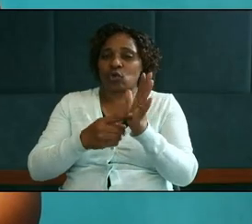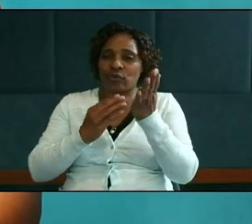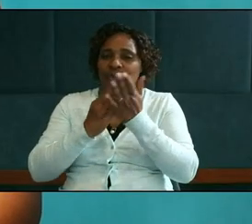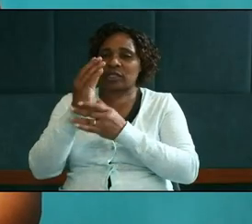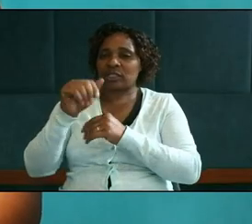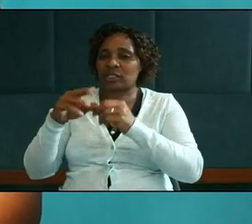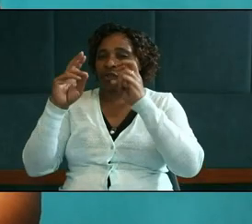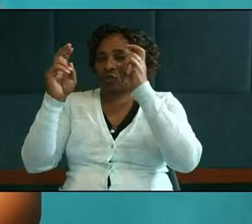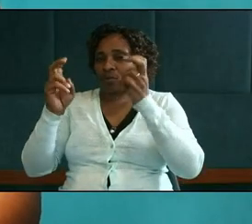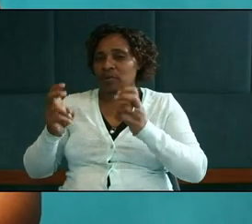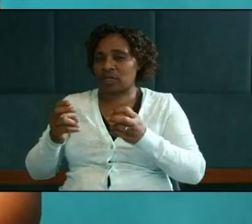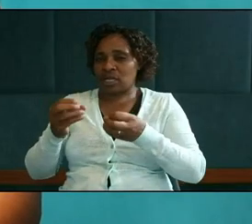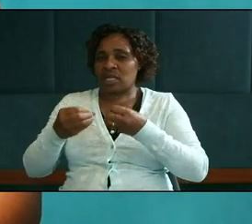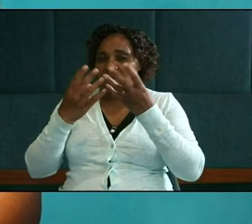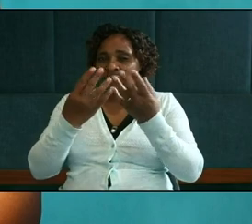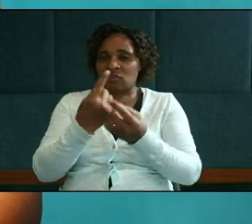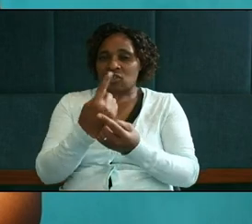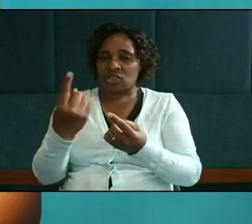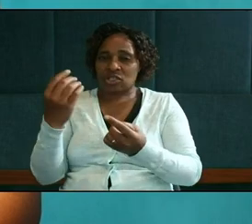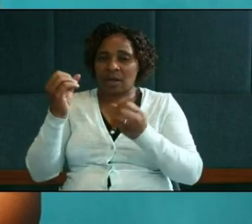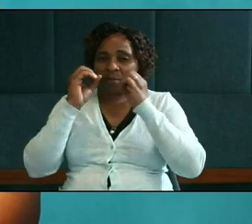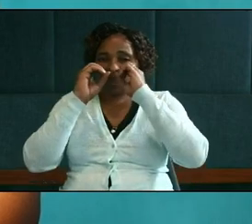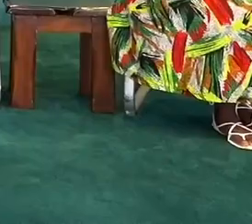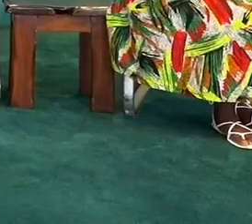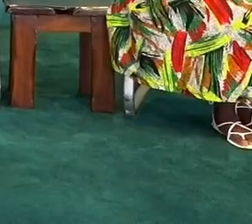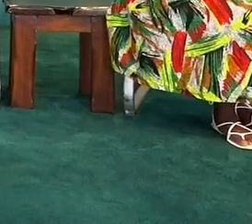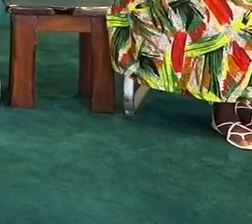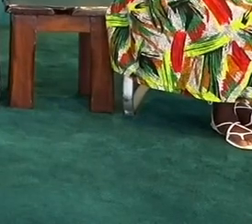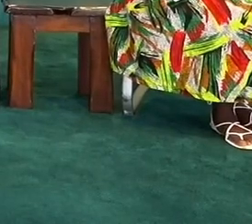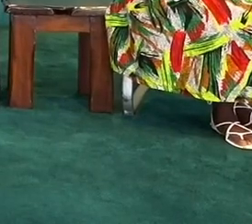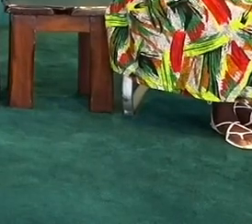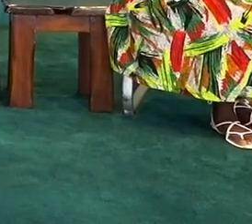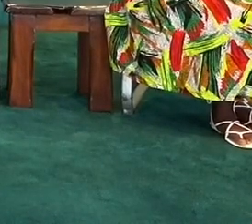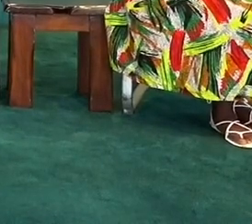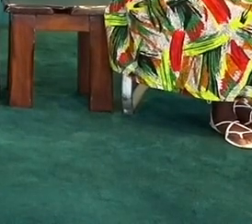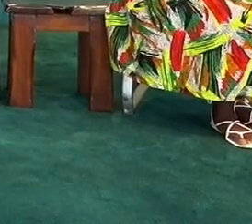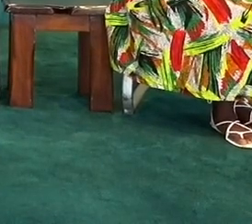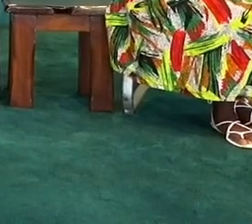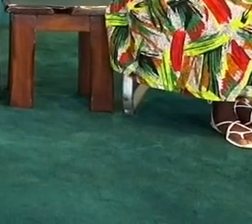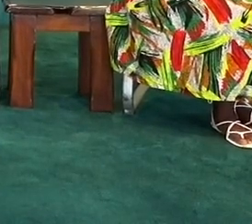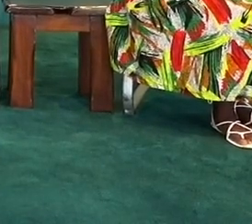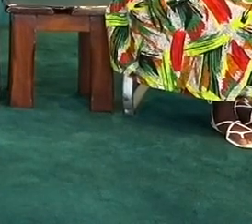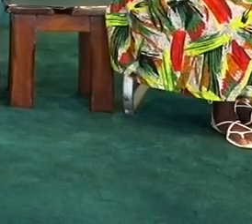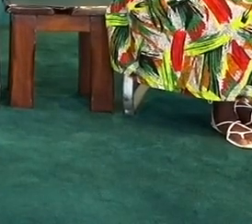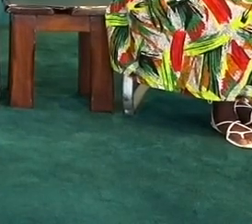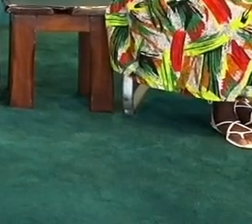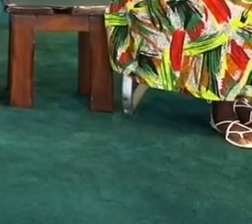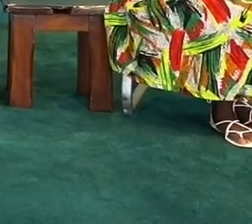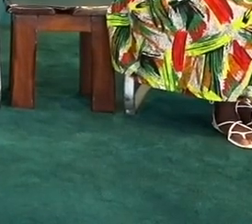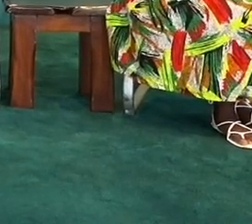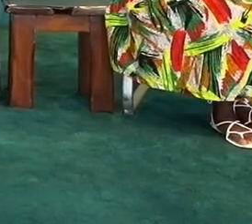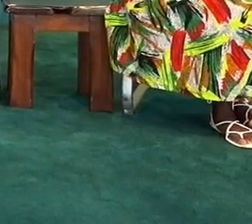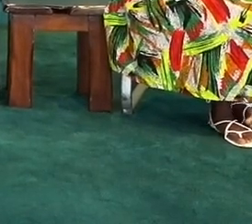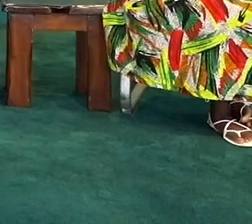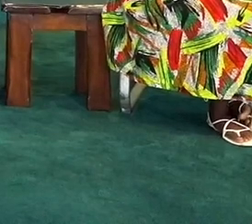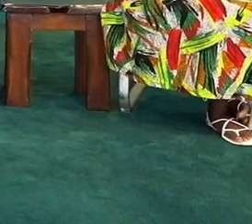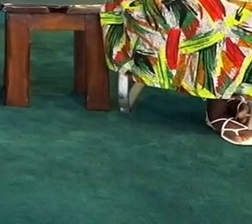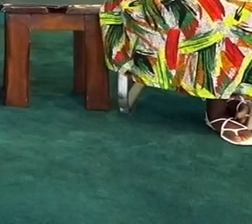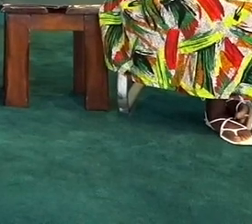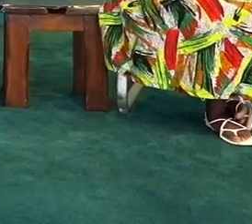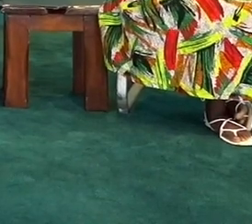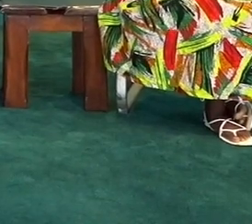this topic, O Lord. Give everyone here a blessing. In Jesus' name I pray, amen. Amen. Thank you so much, Flex. So today our lesson